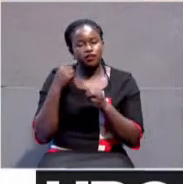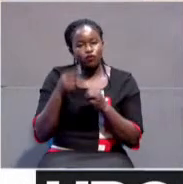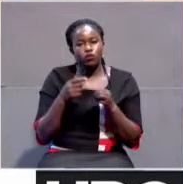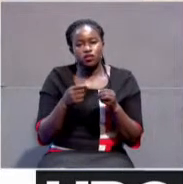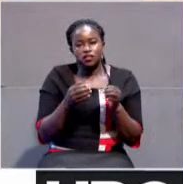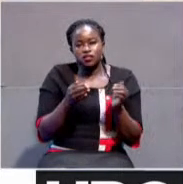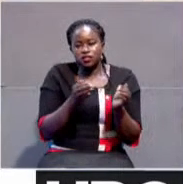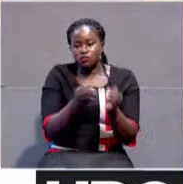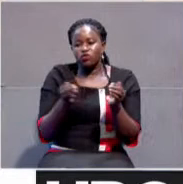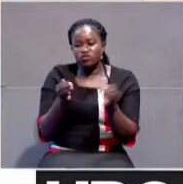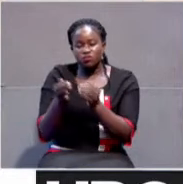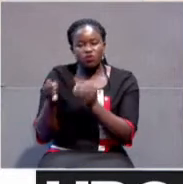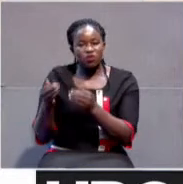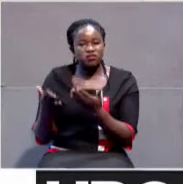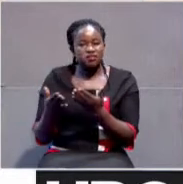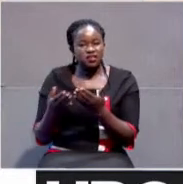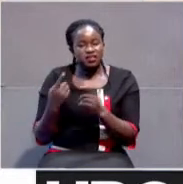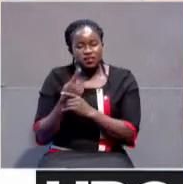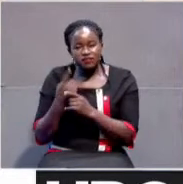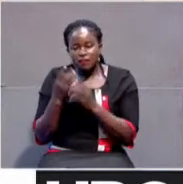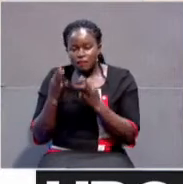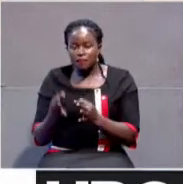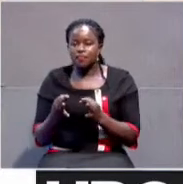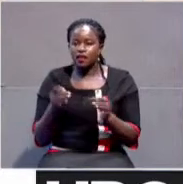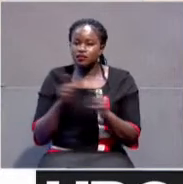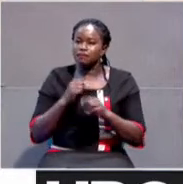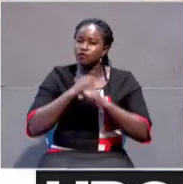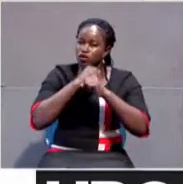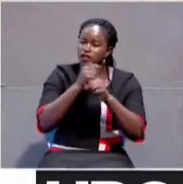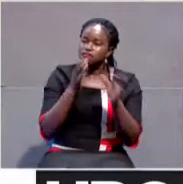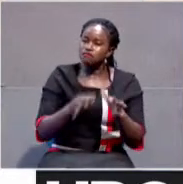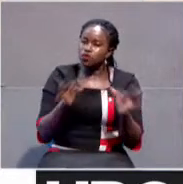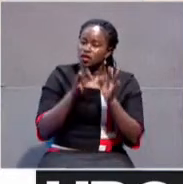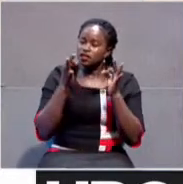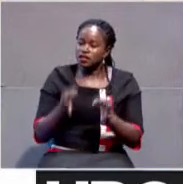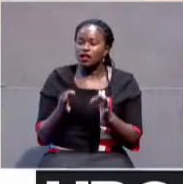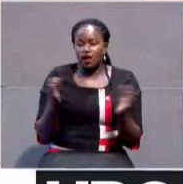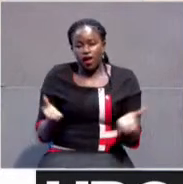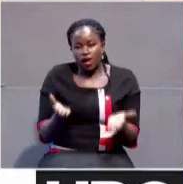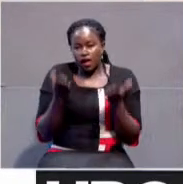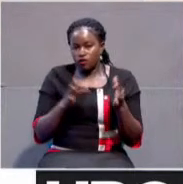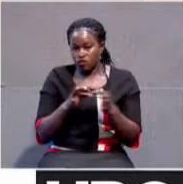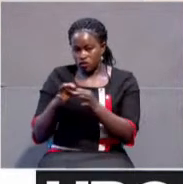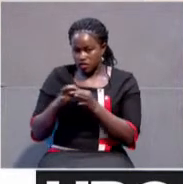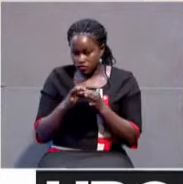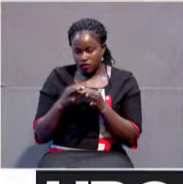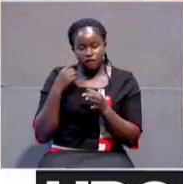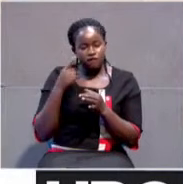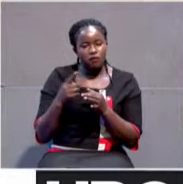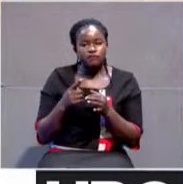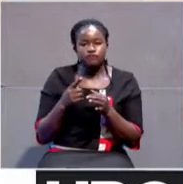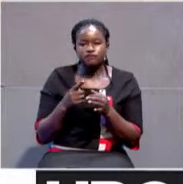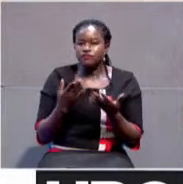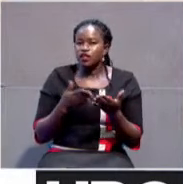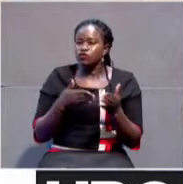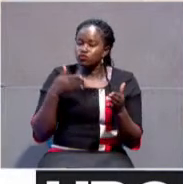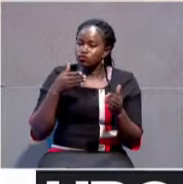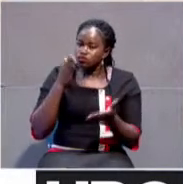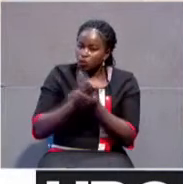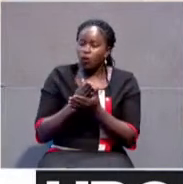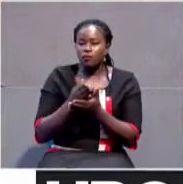arms, protection of vital installations, improved coordination of anti-human trafficking,